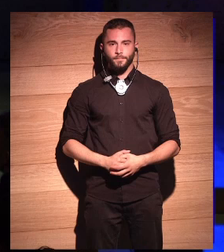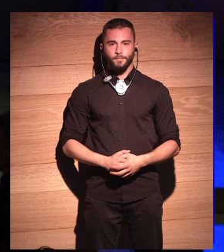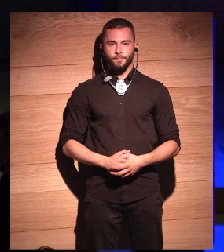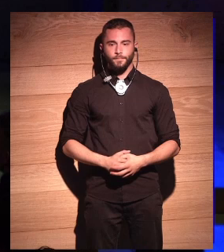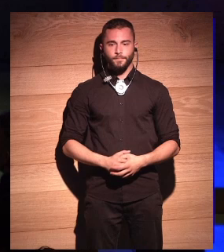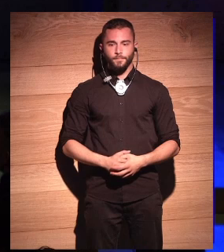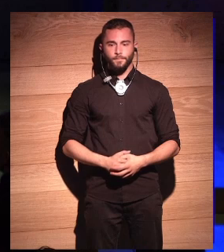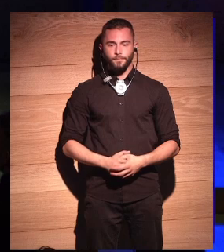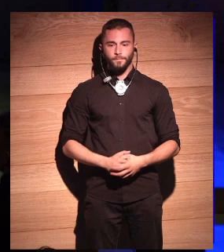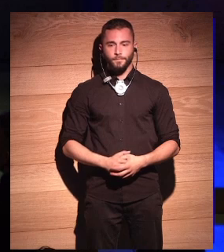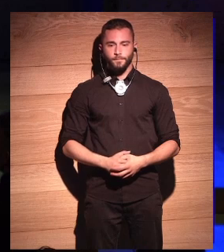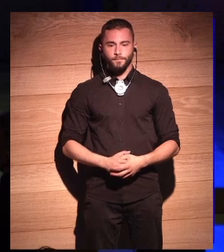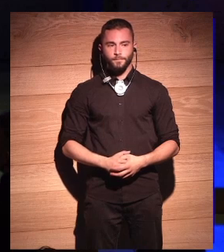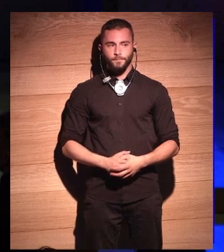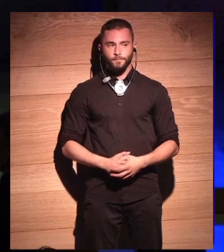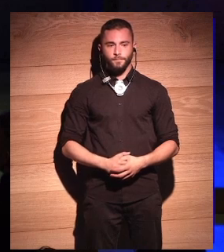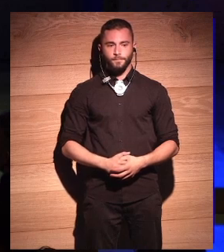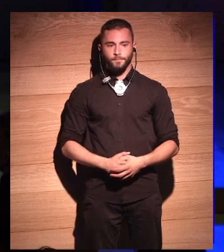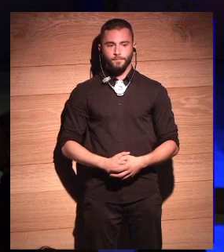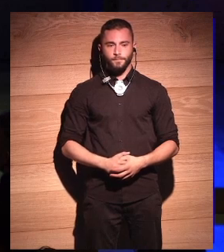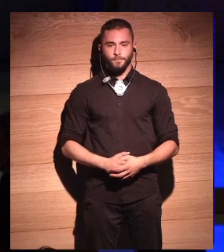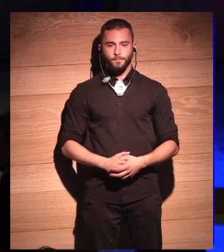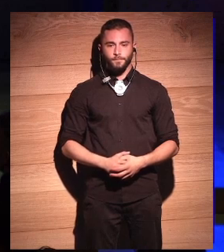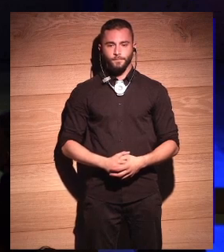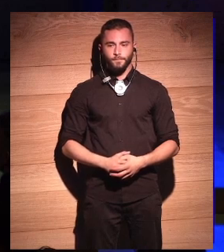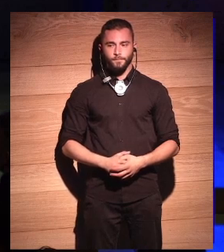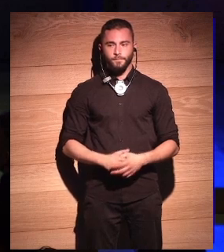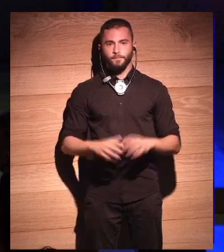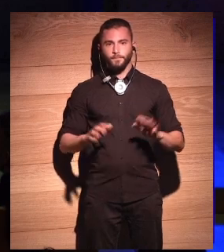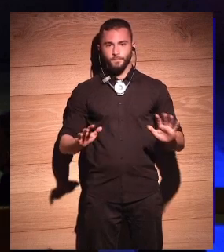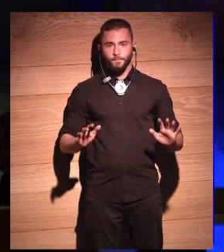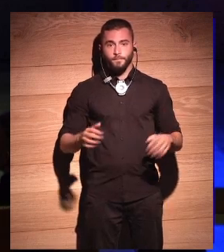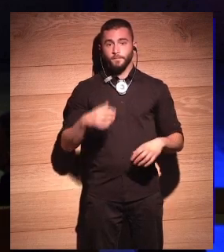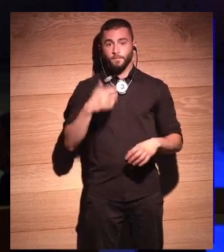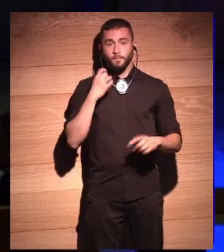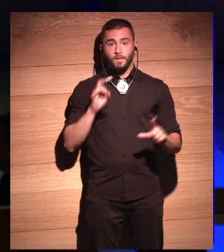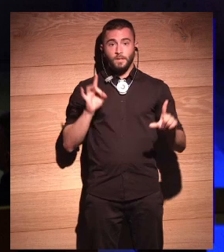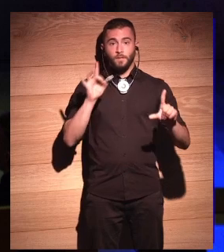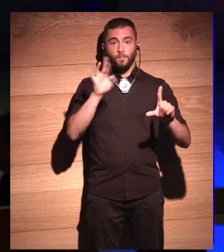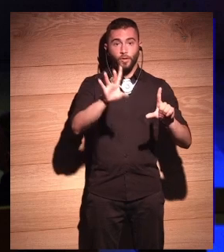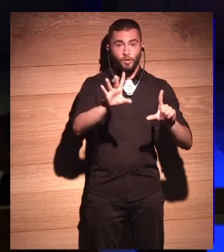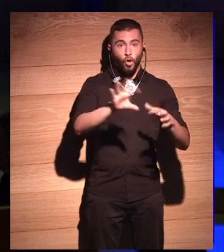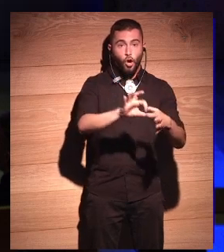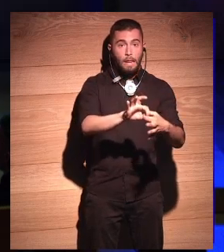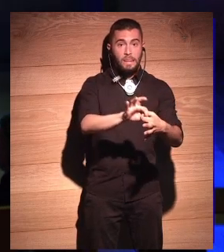the projector gets disconnected, my app crashes. So it's a bit sad.